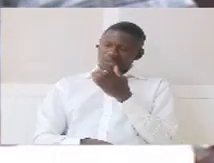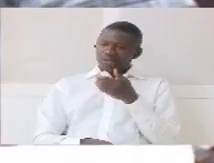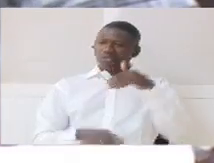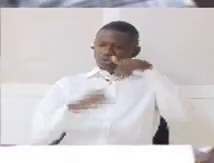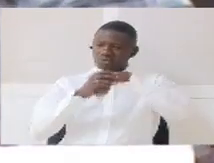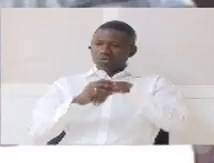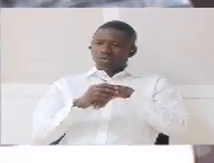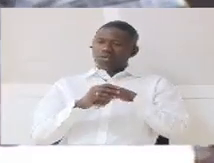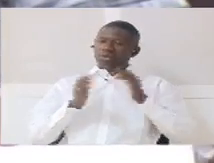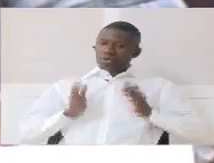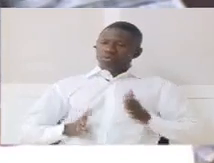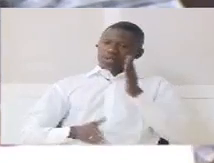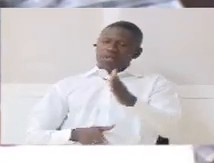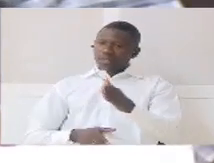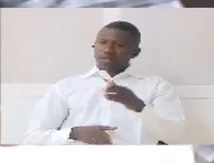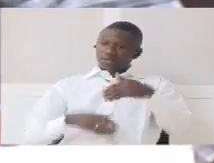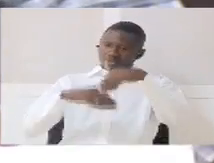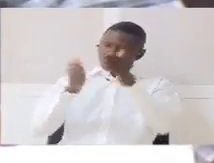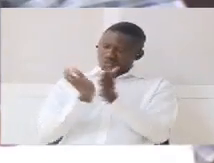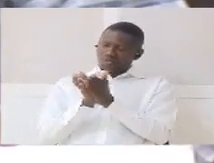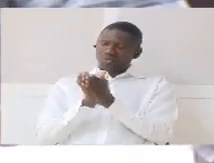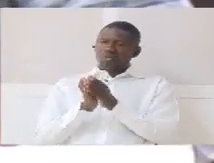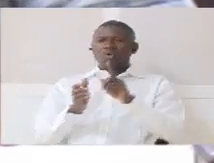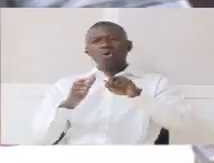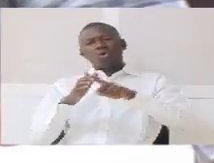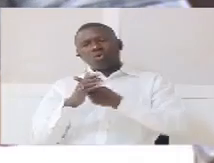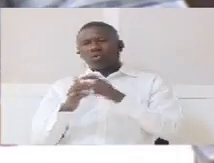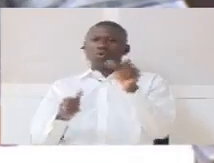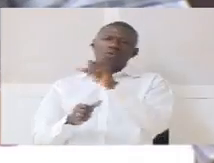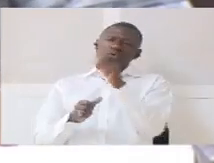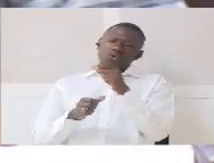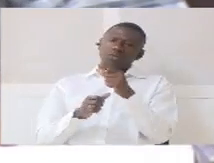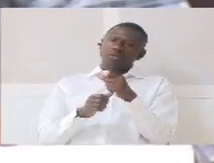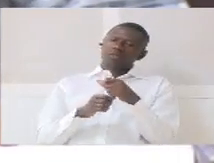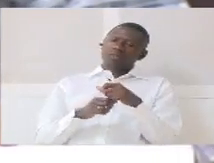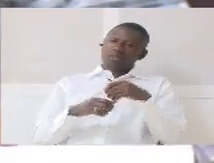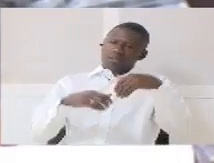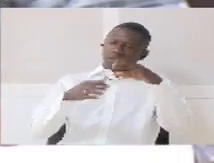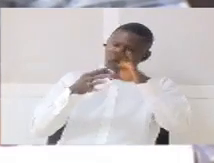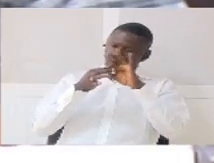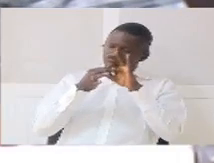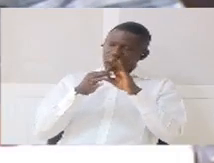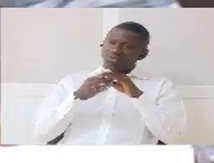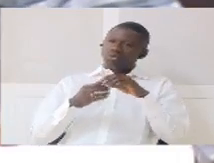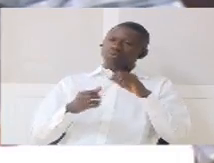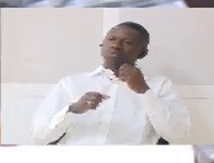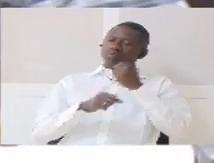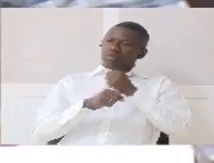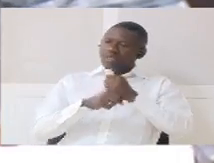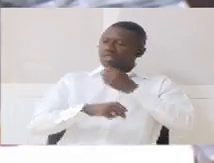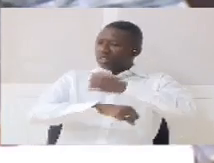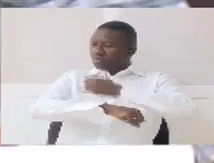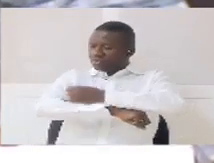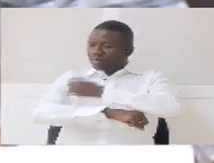Or any other group for that matter, to improve the conditions of prisoners and the conditions in the